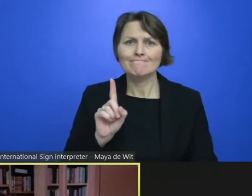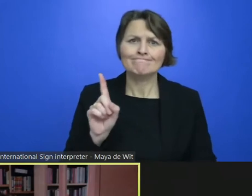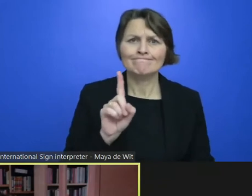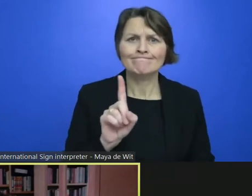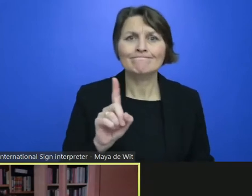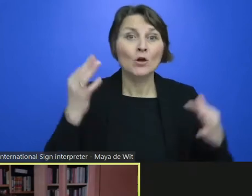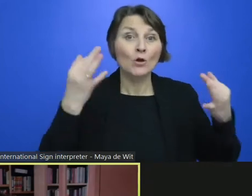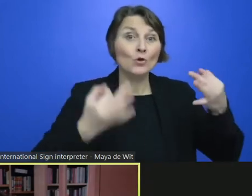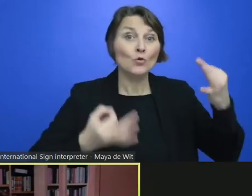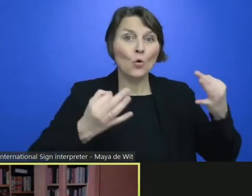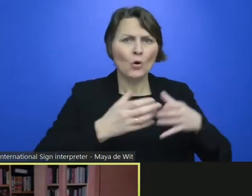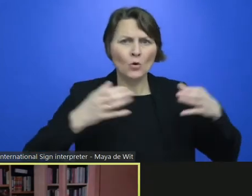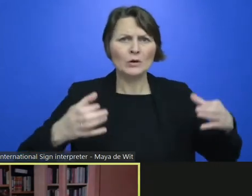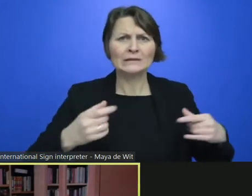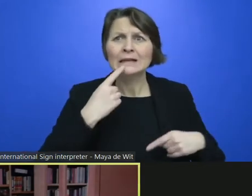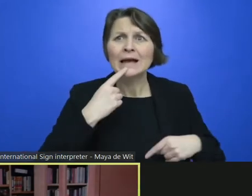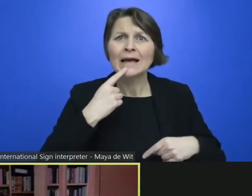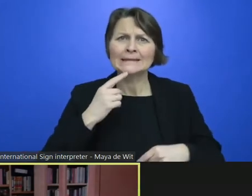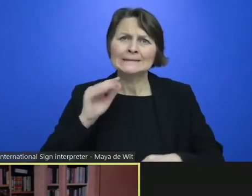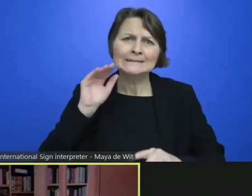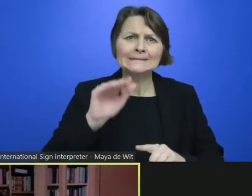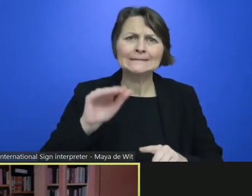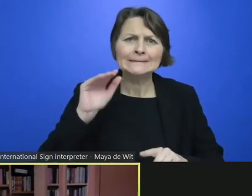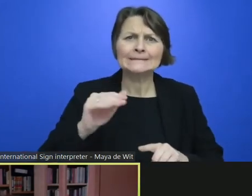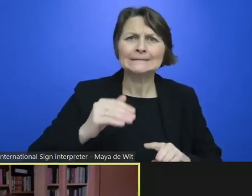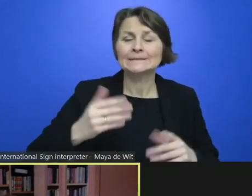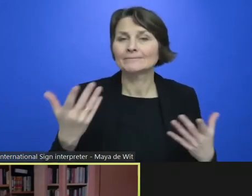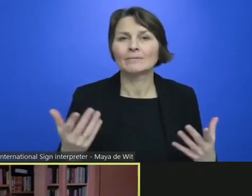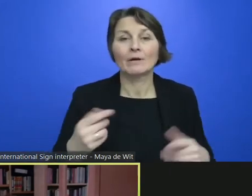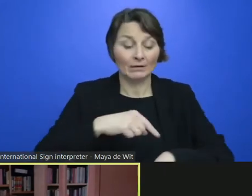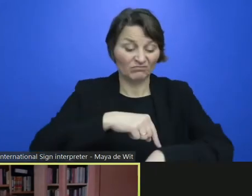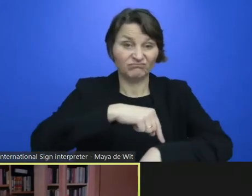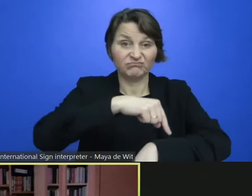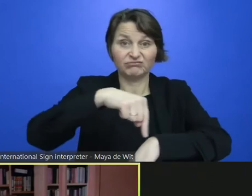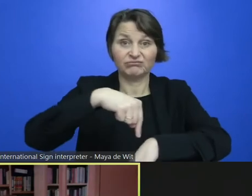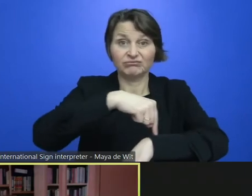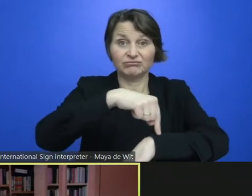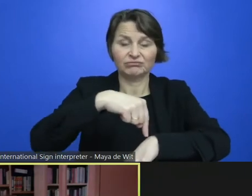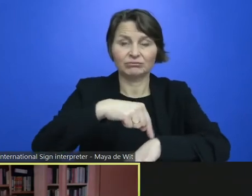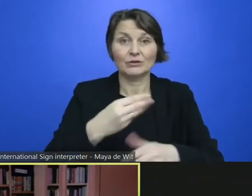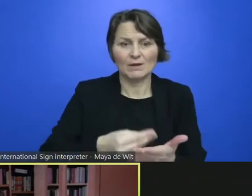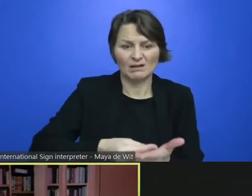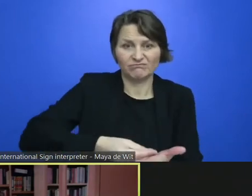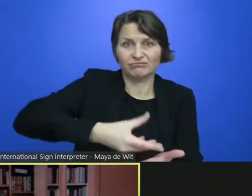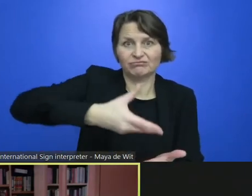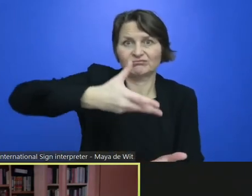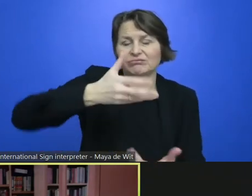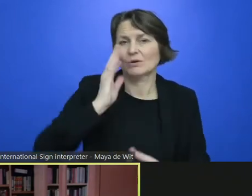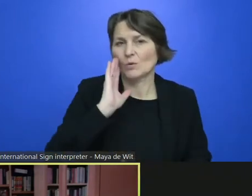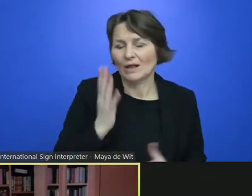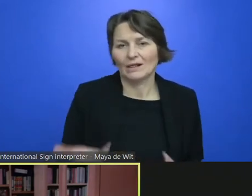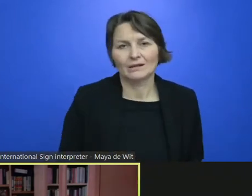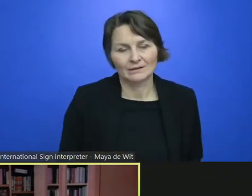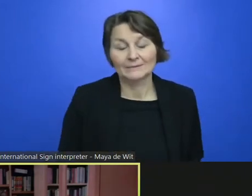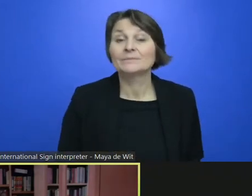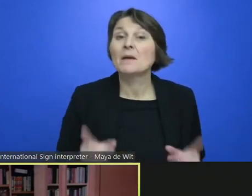accordingly. We do see some sign though that governments are starting to look at this seriously. The government of Canada has announced that